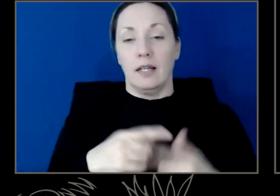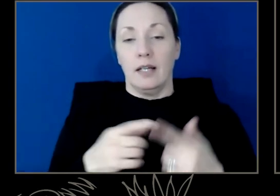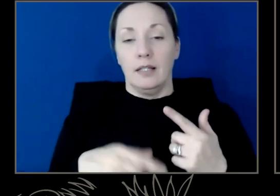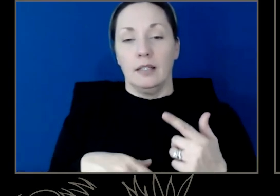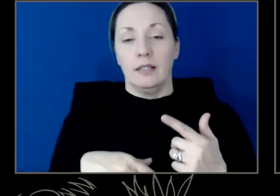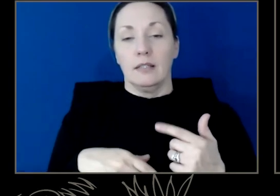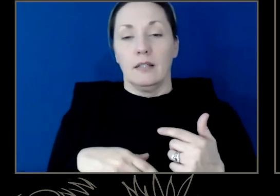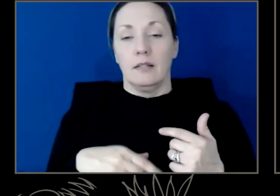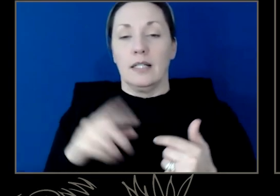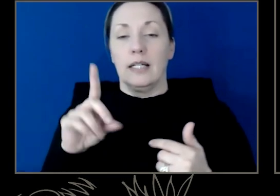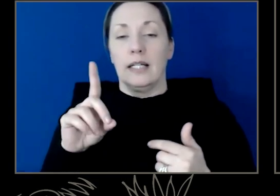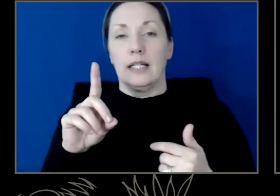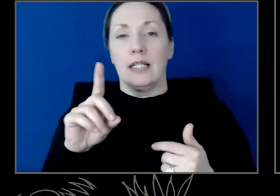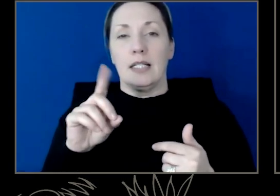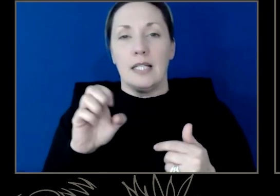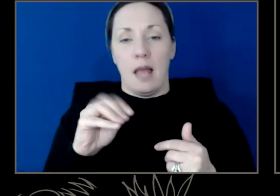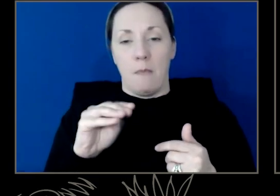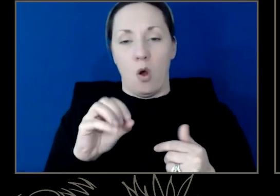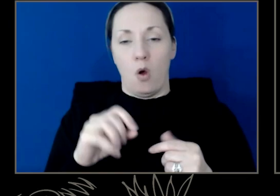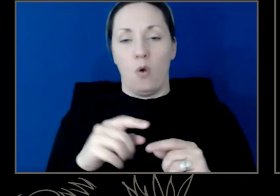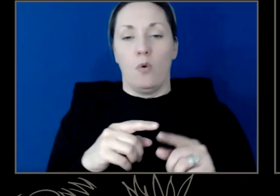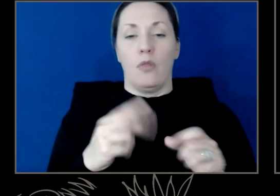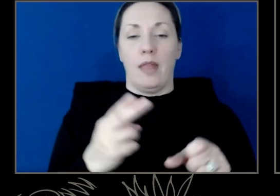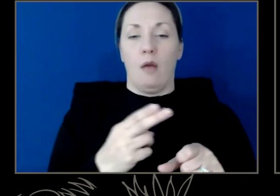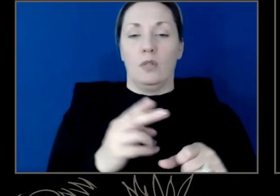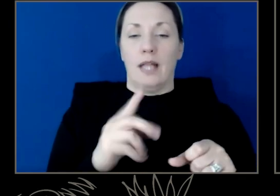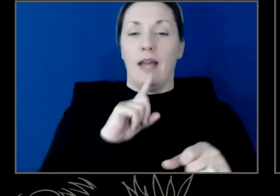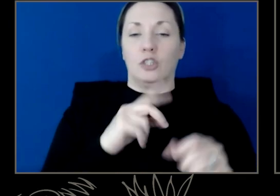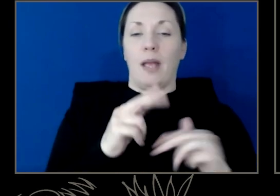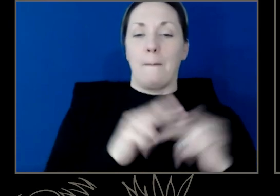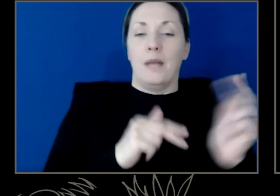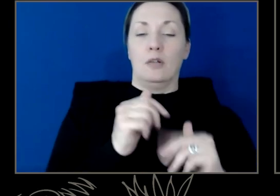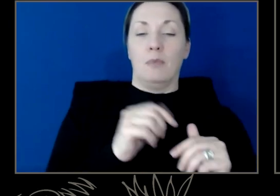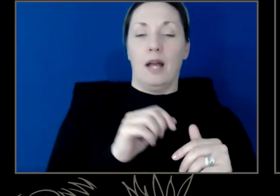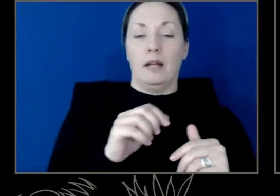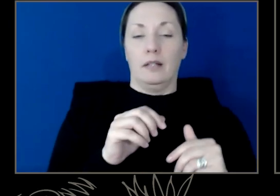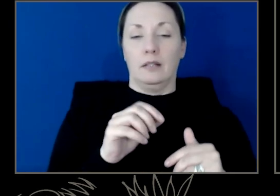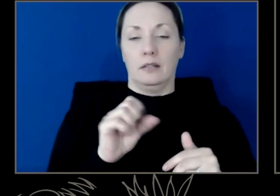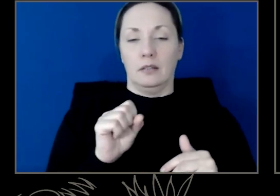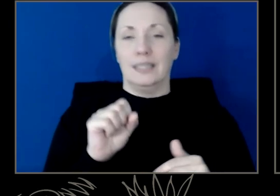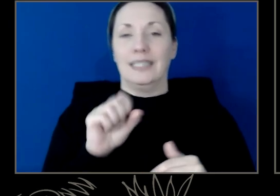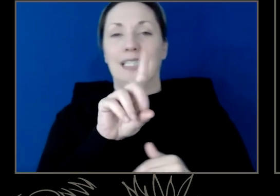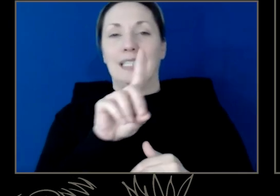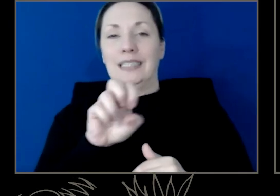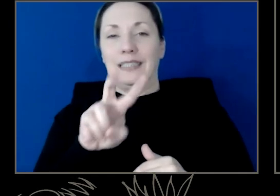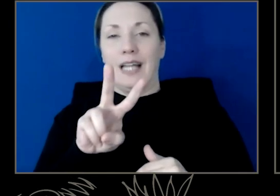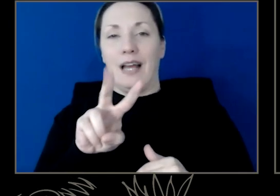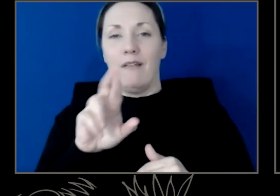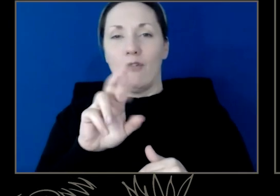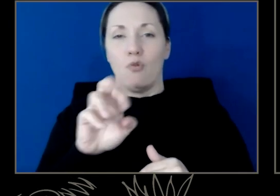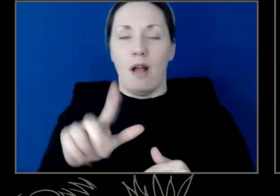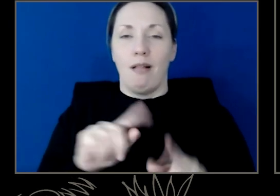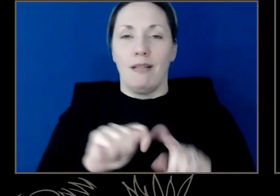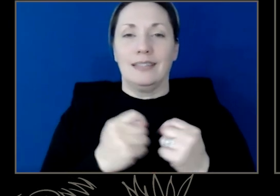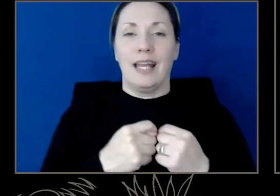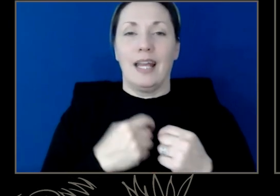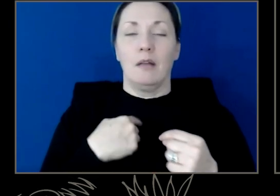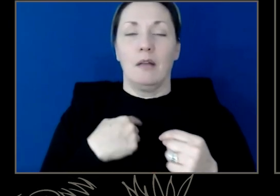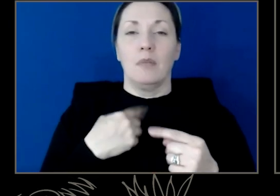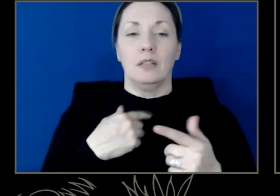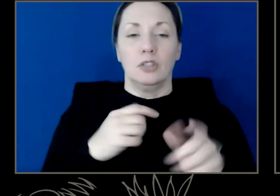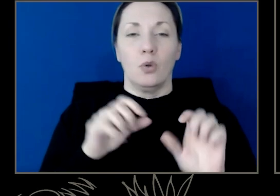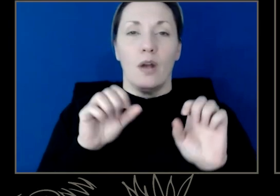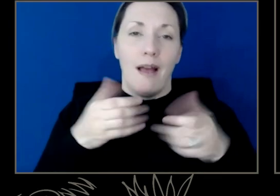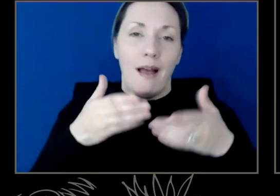by the Zubase DevRel team, where they're using pgvector on the client to enable semantic